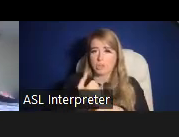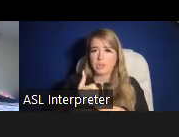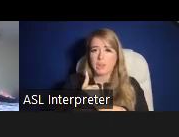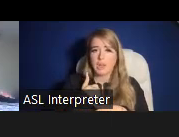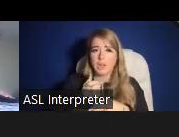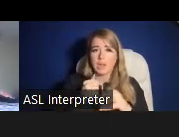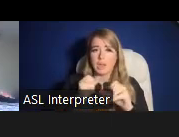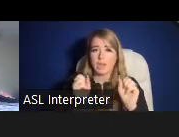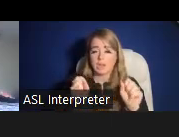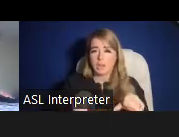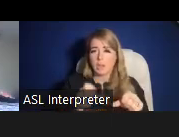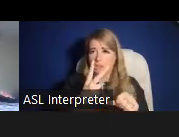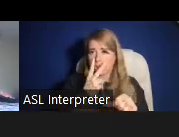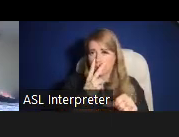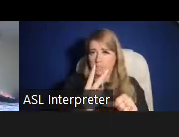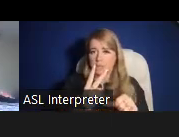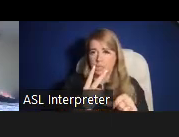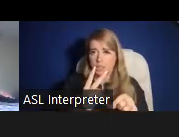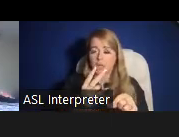speak to some of that.